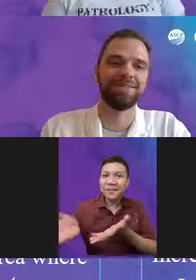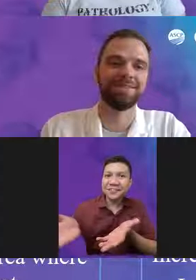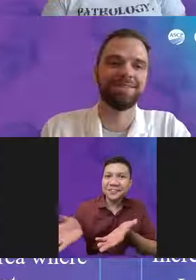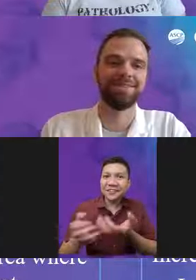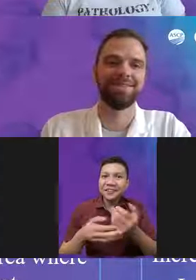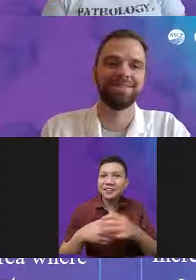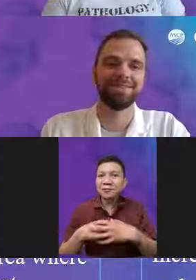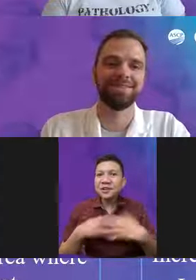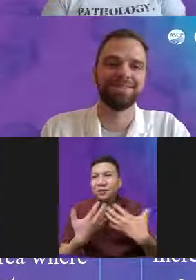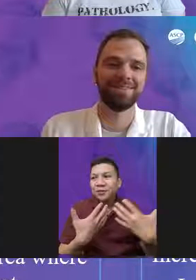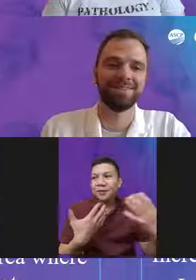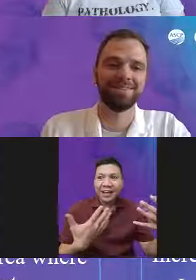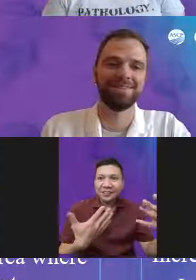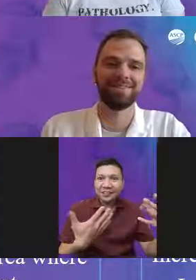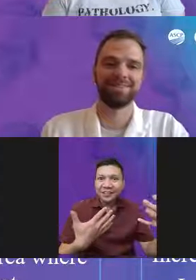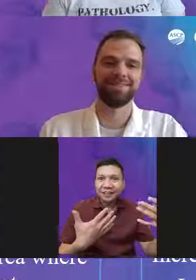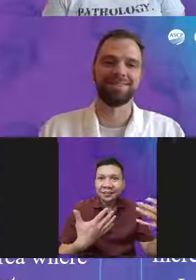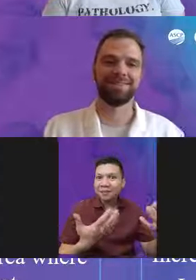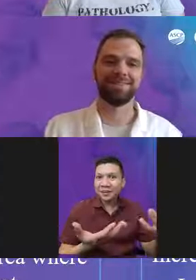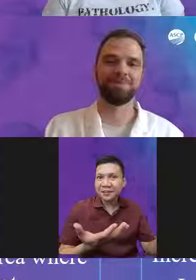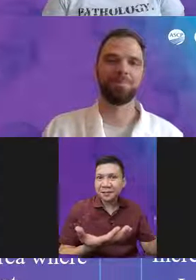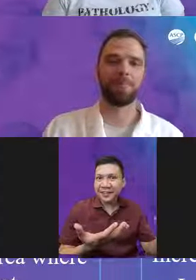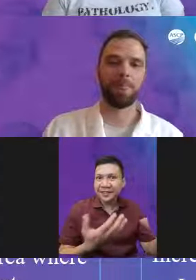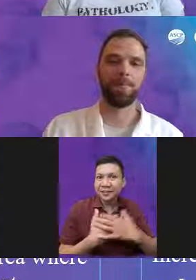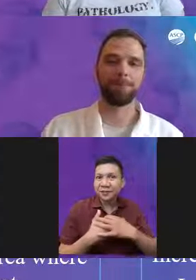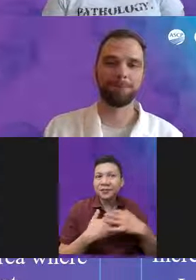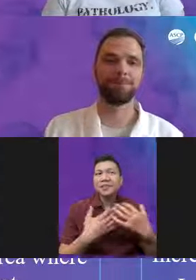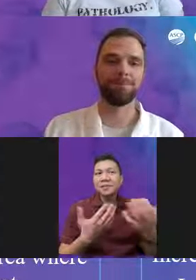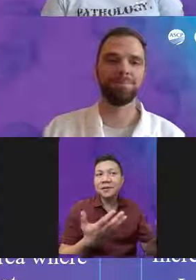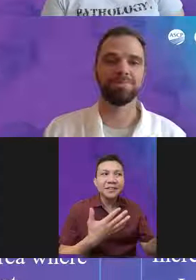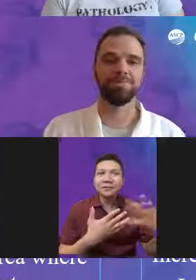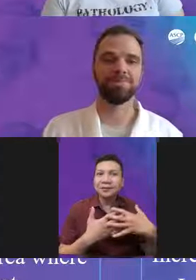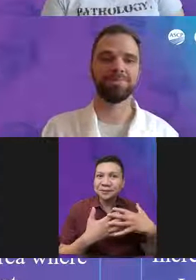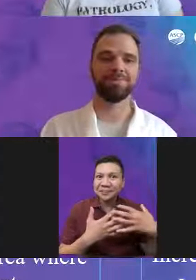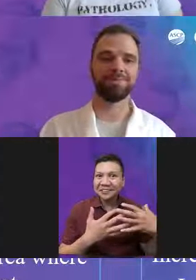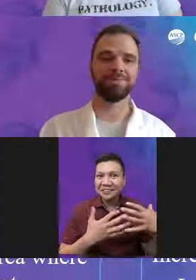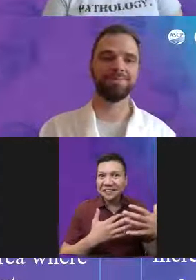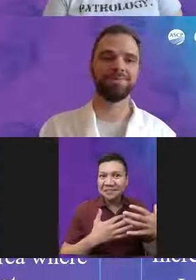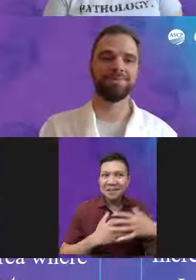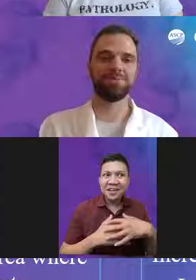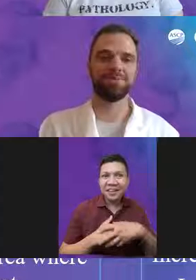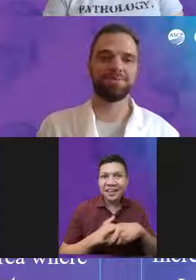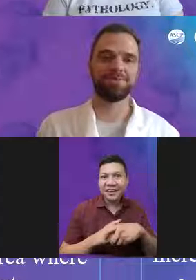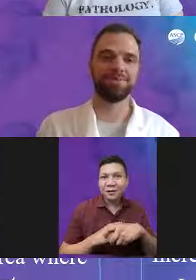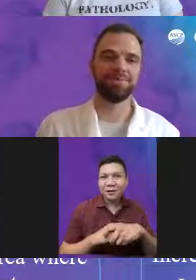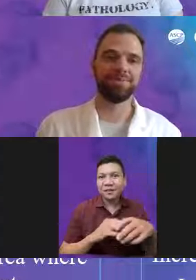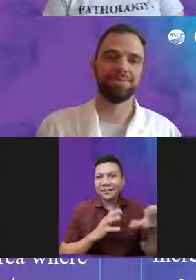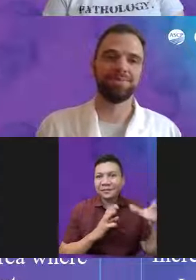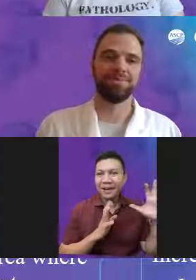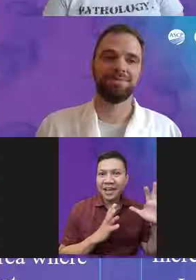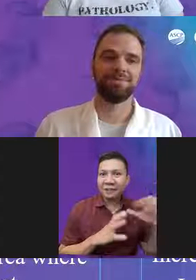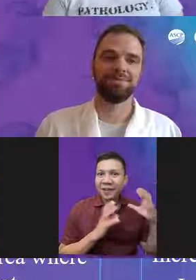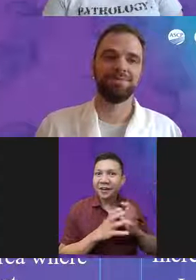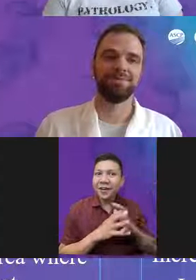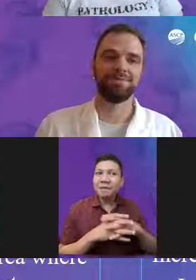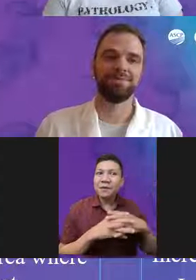each semester it renews my passion in medical lab science, you know, not because I'm specialist in heme that, you know, that's